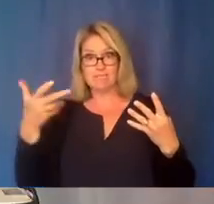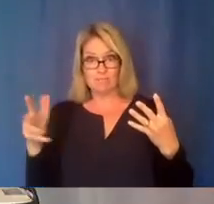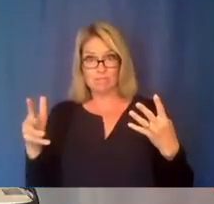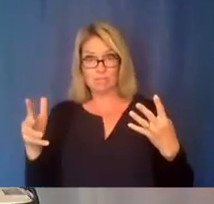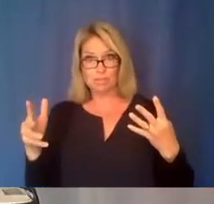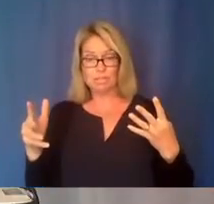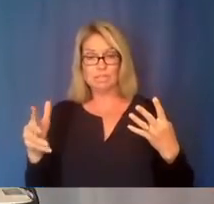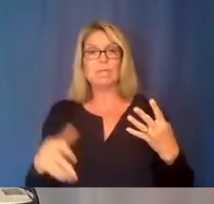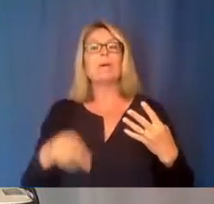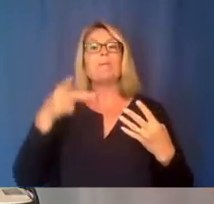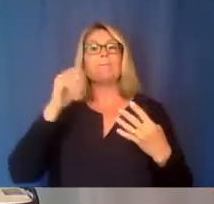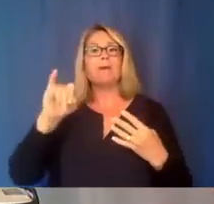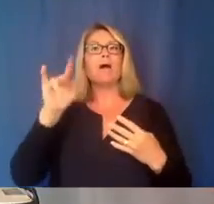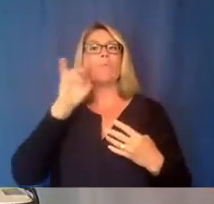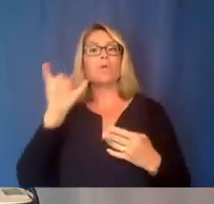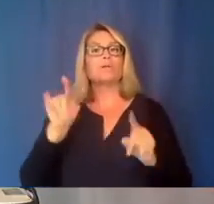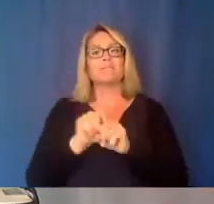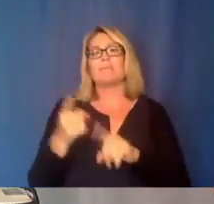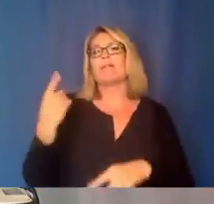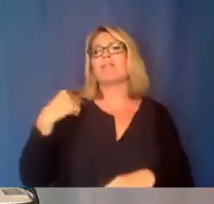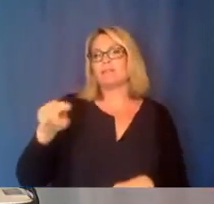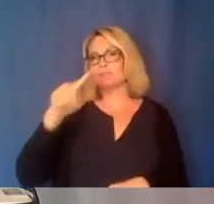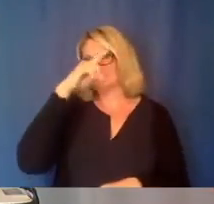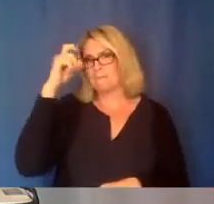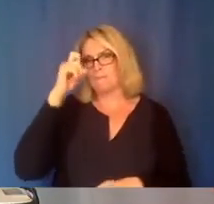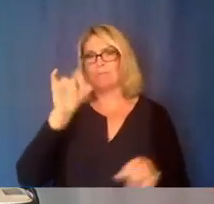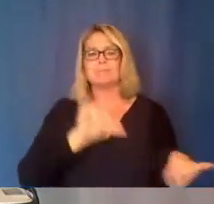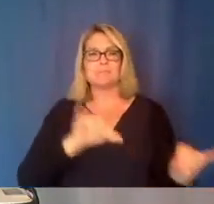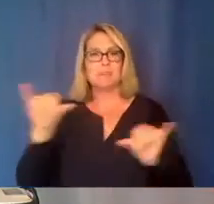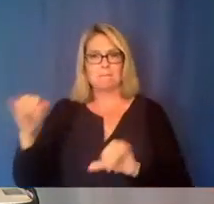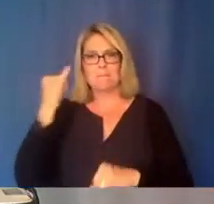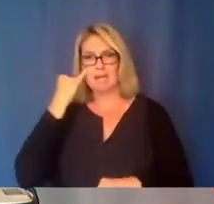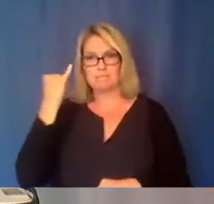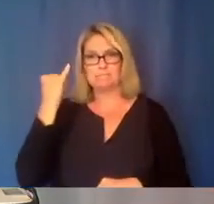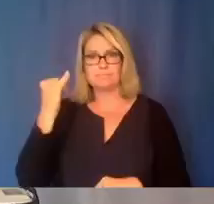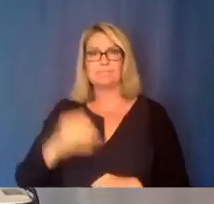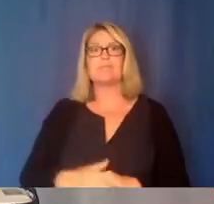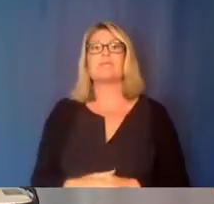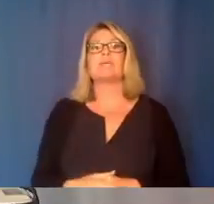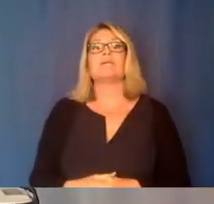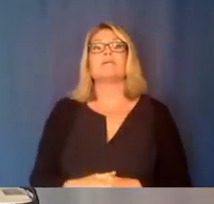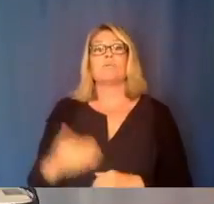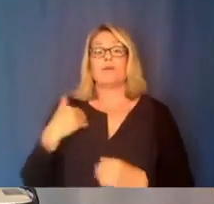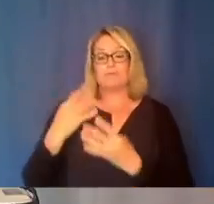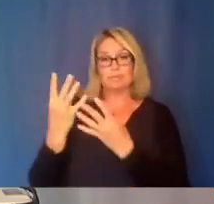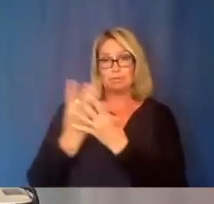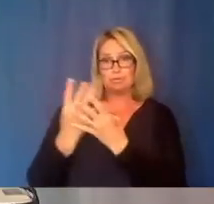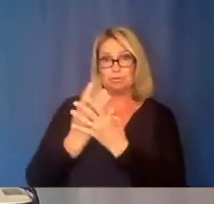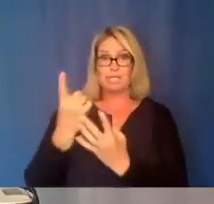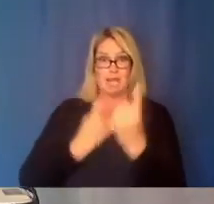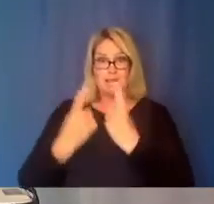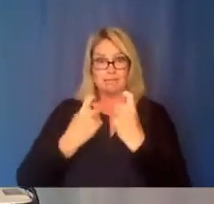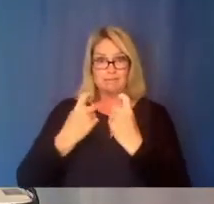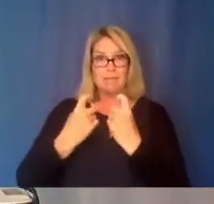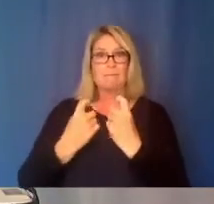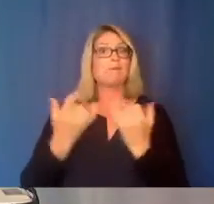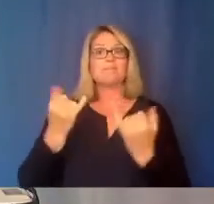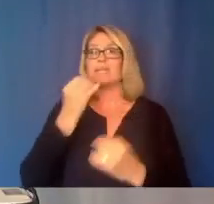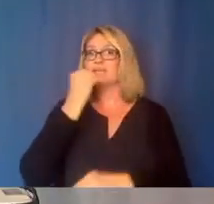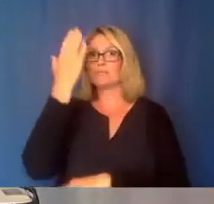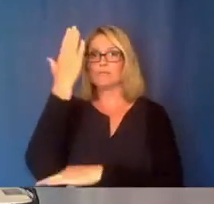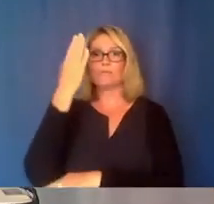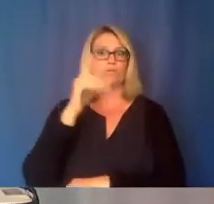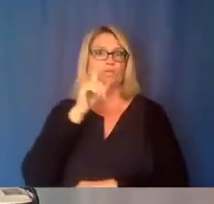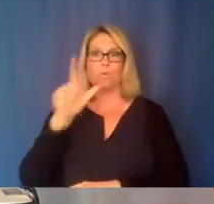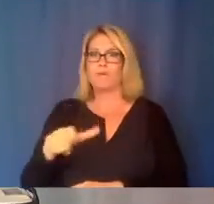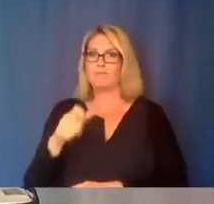very similar to what it was last year. Like last year, there will be a screening process, but as of today at noon, you will not need to be tested if you